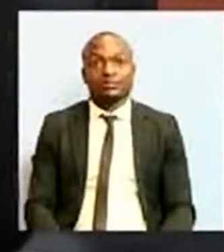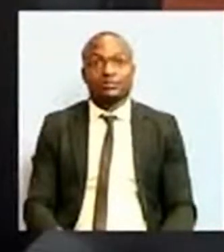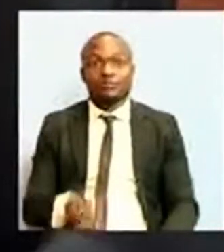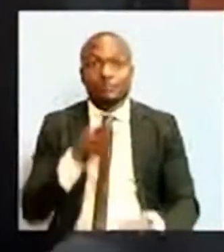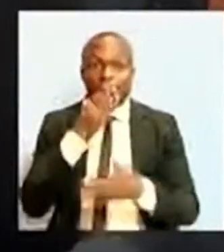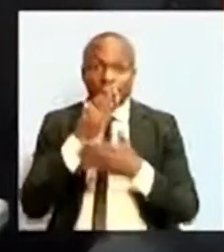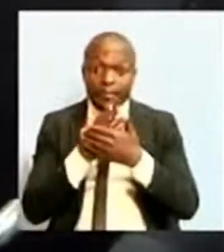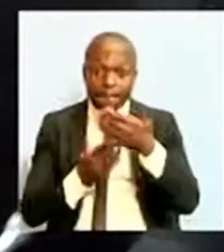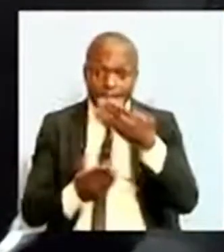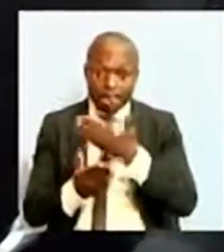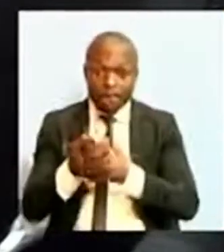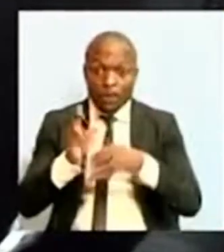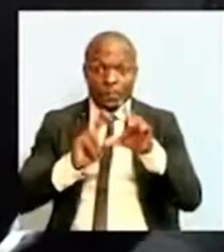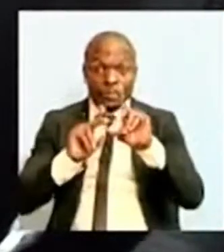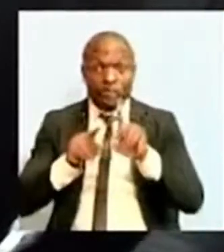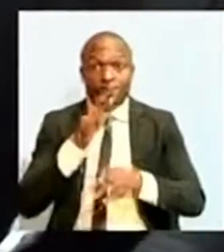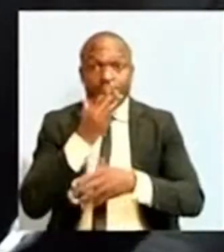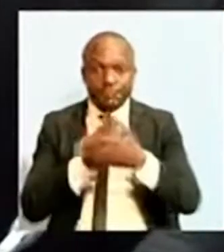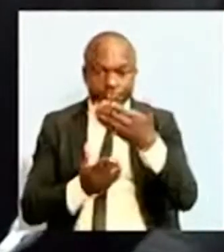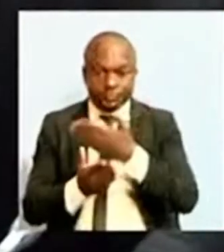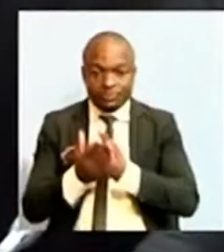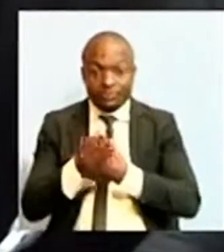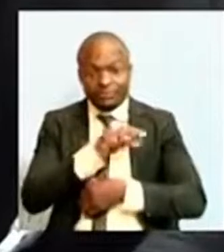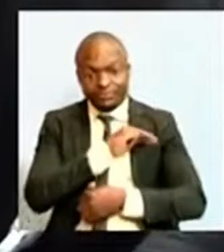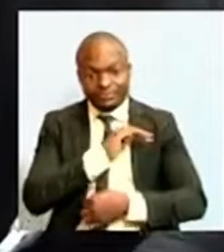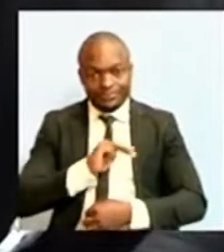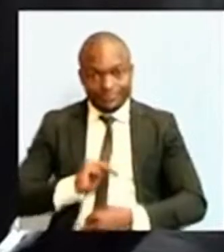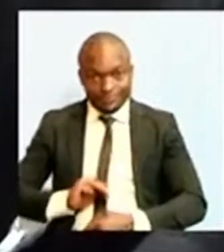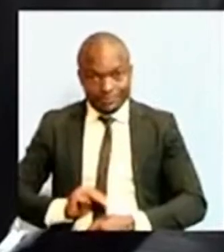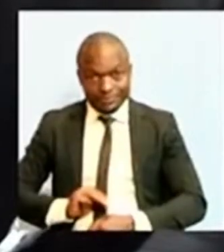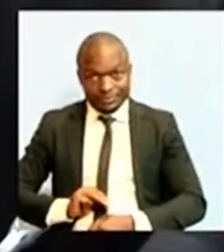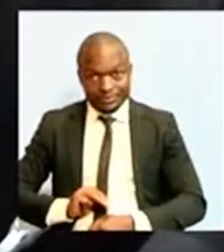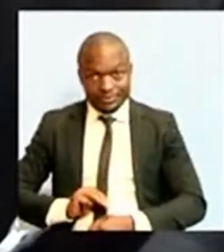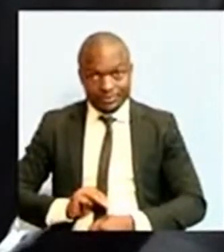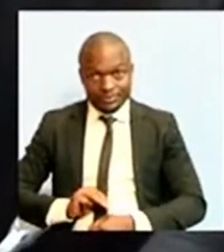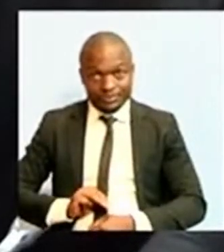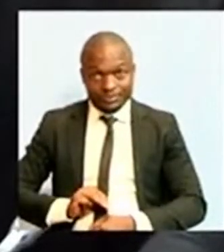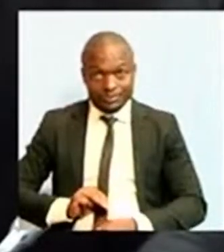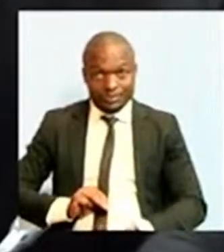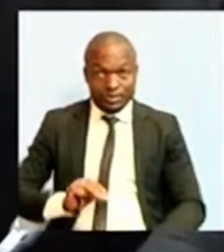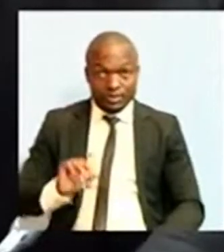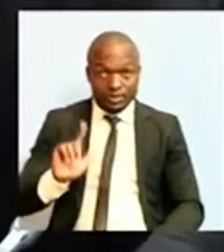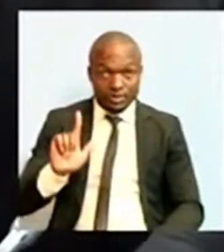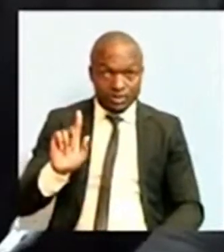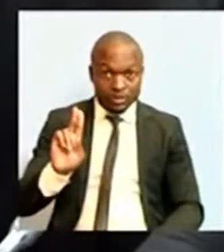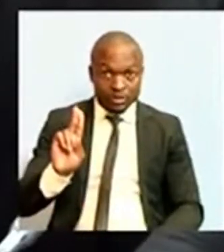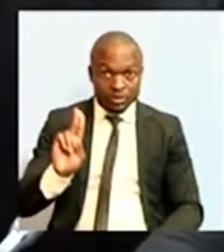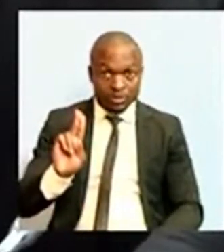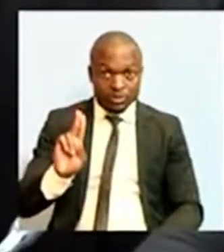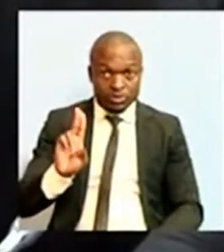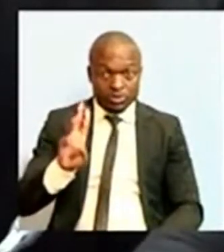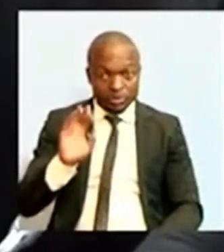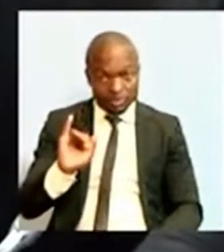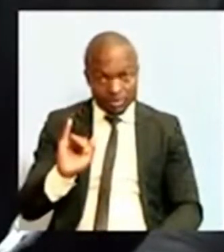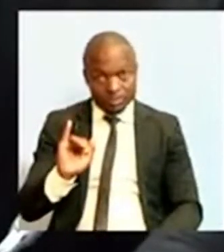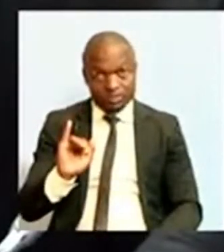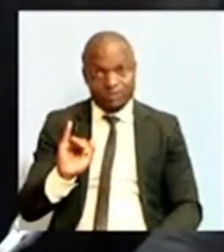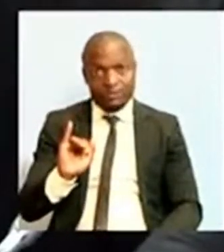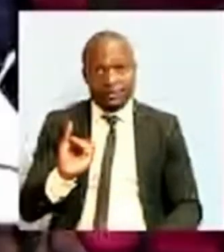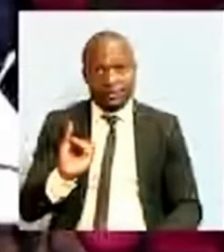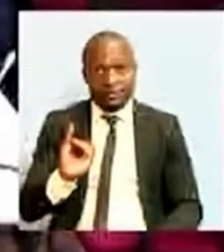Good morning, Chair. Good morning, members. My name is Gabriel Louis. I'm Director of Finance for Chirilabombwe Municipal